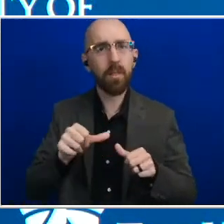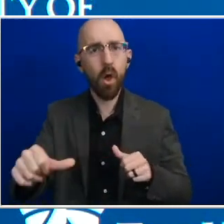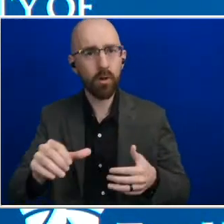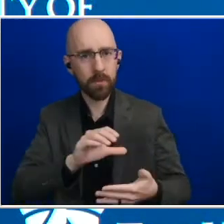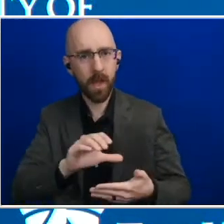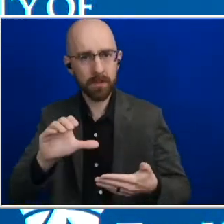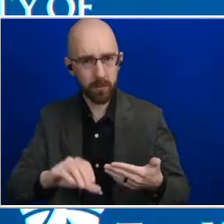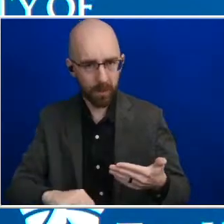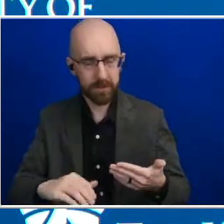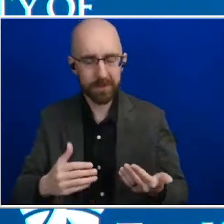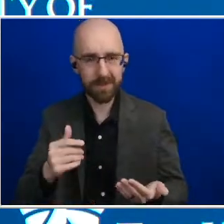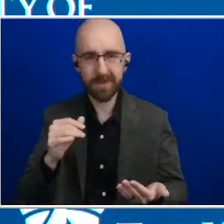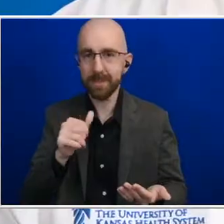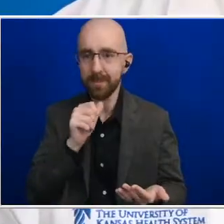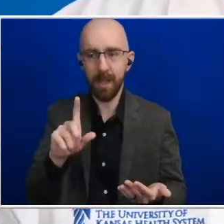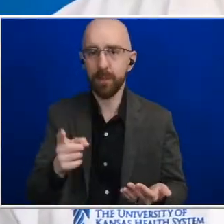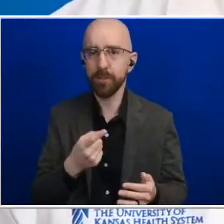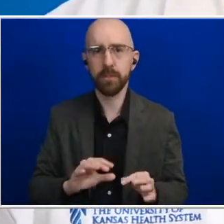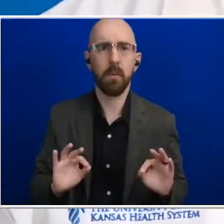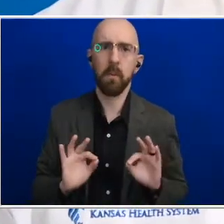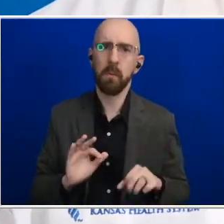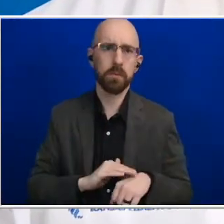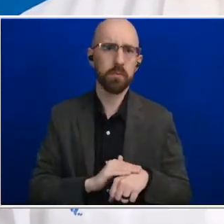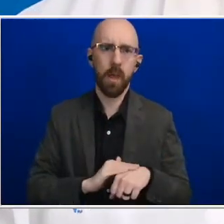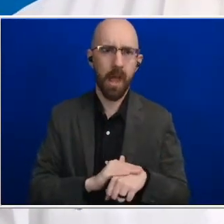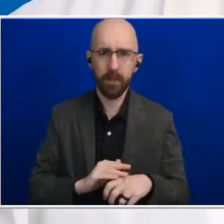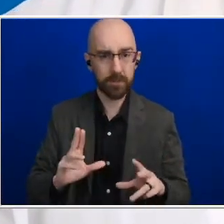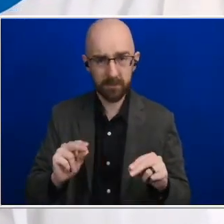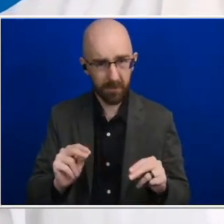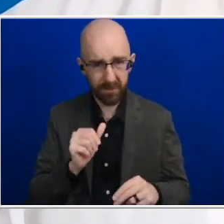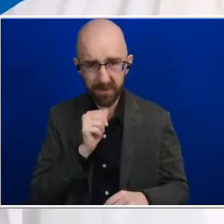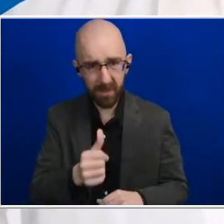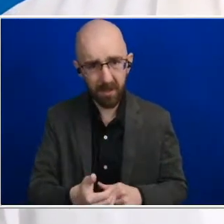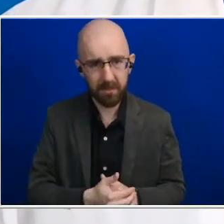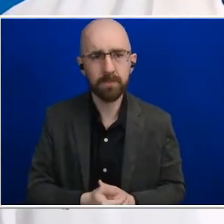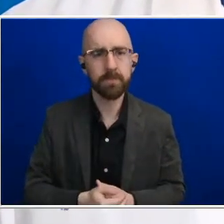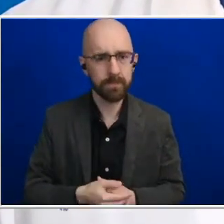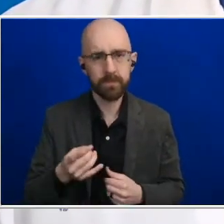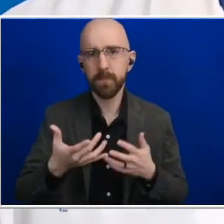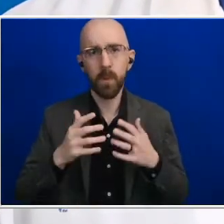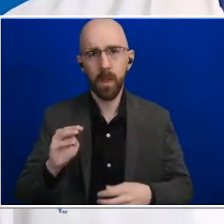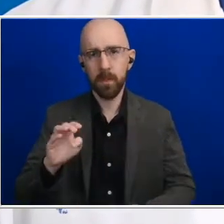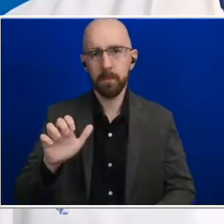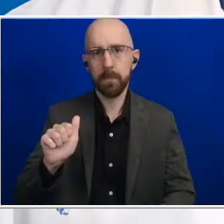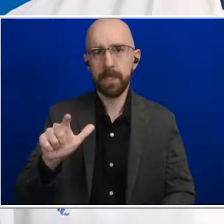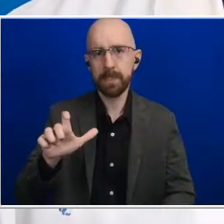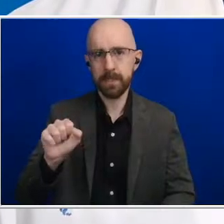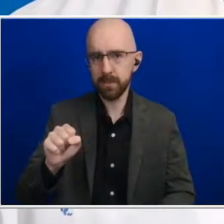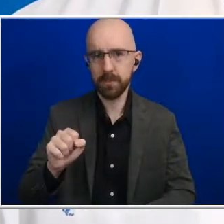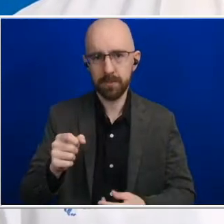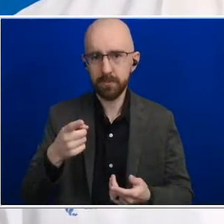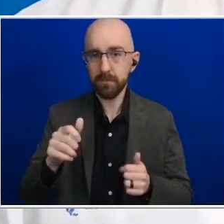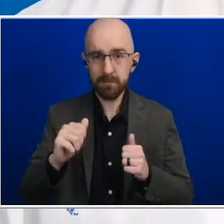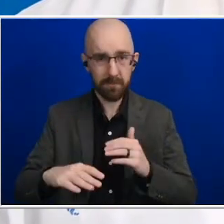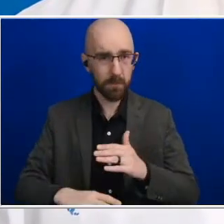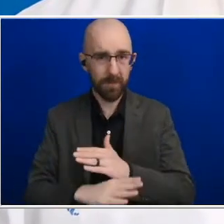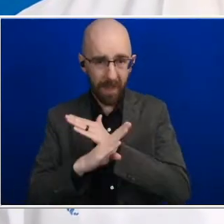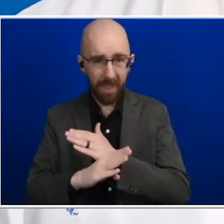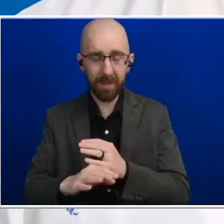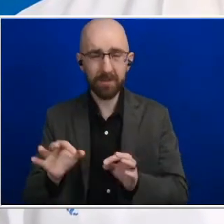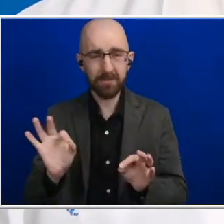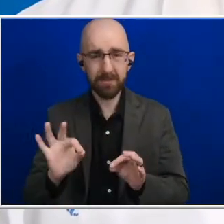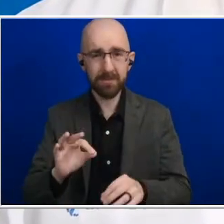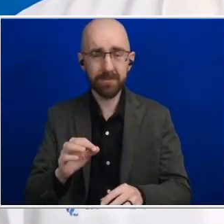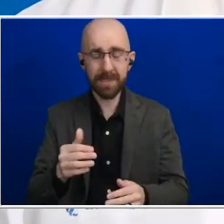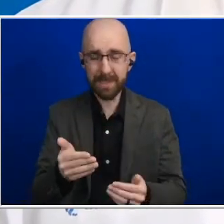not just a benign disease. Yeah, something you don't want to have, measles, when it's so preventable by such an easy and very